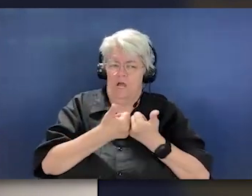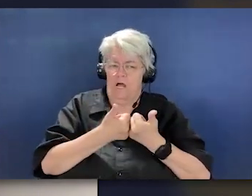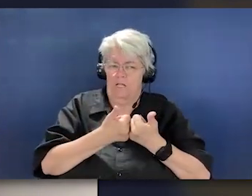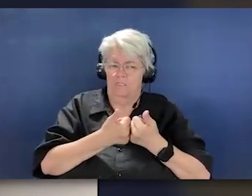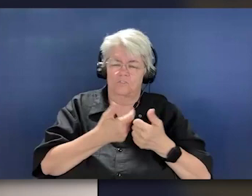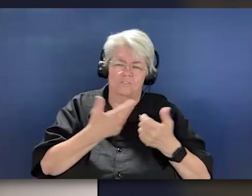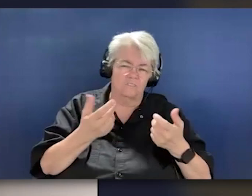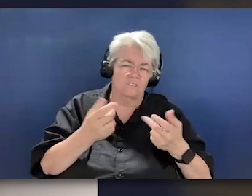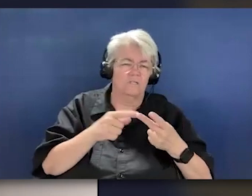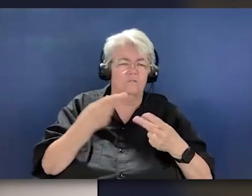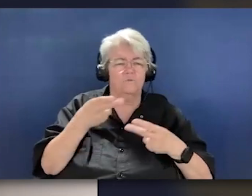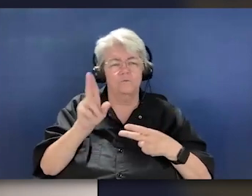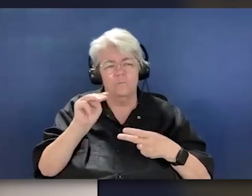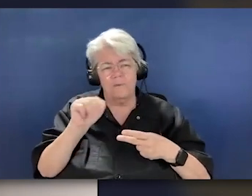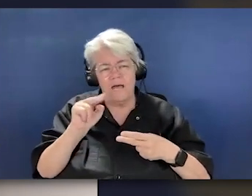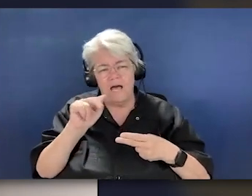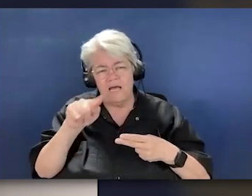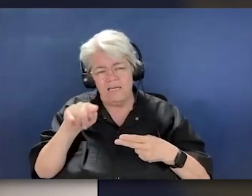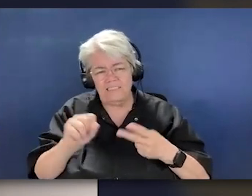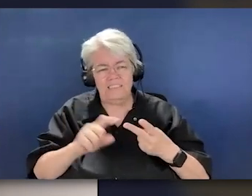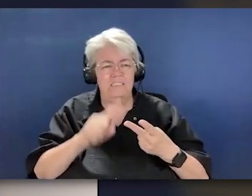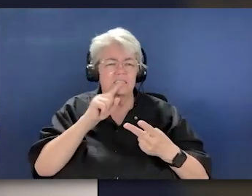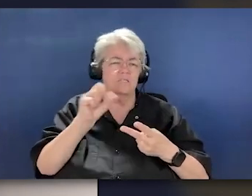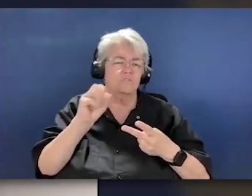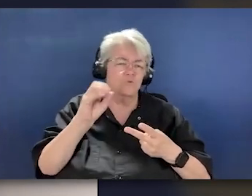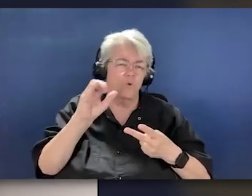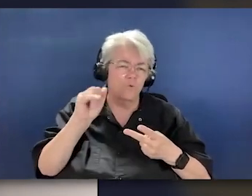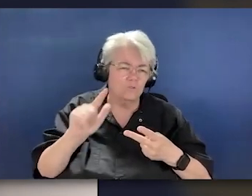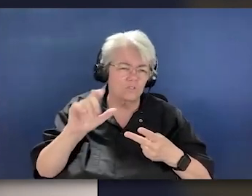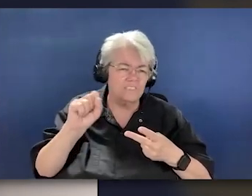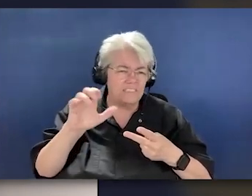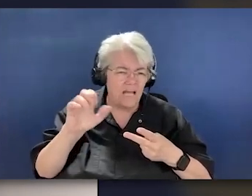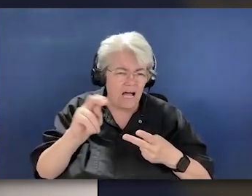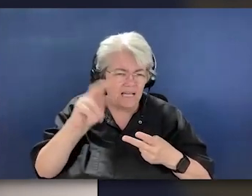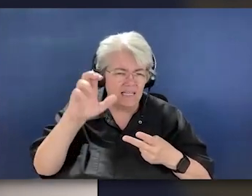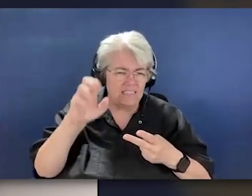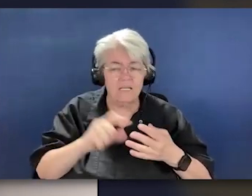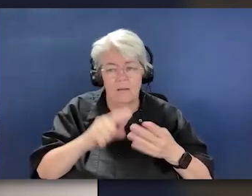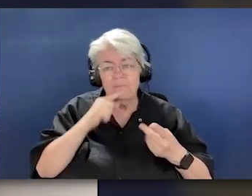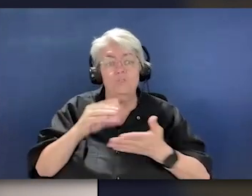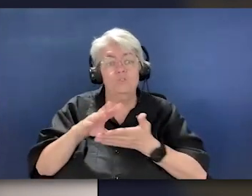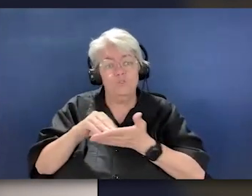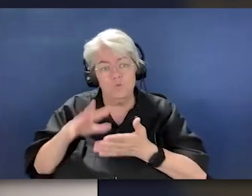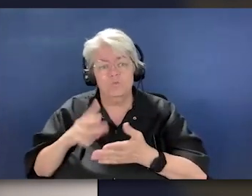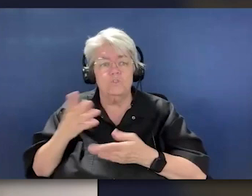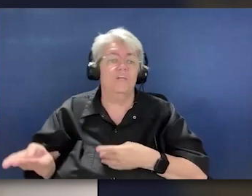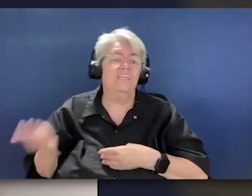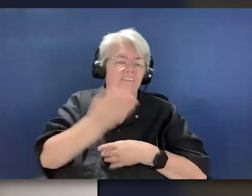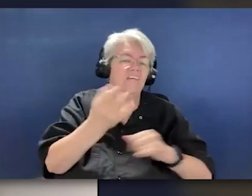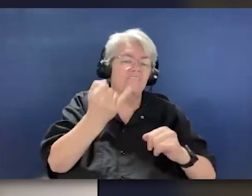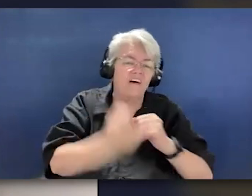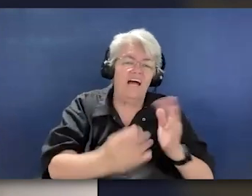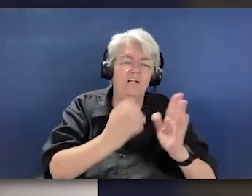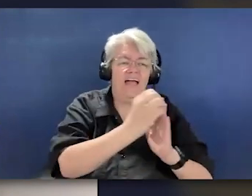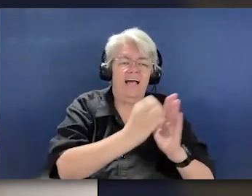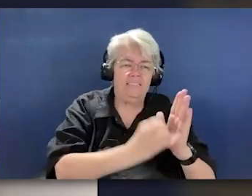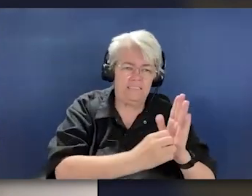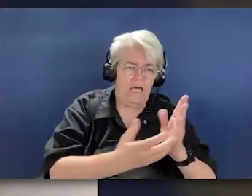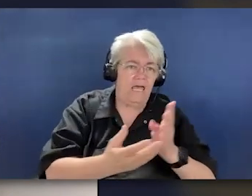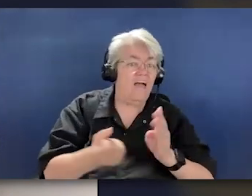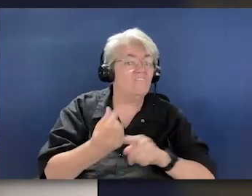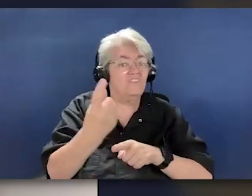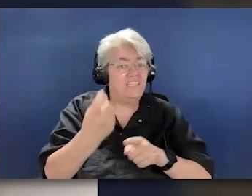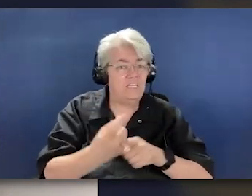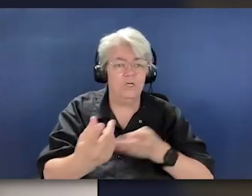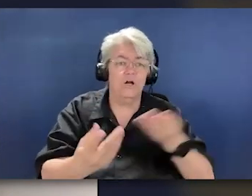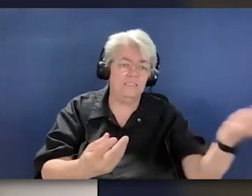of humanities and social sciences, perhaps, where you have students, handing in these final essays, year after year,